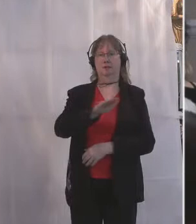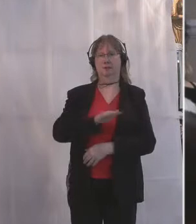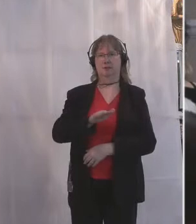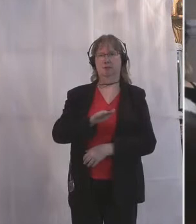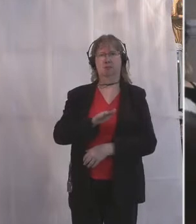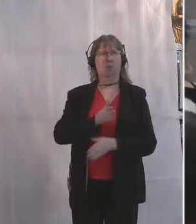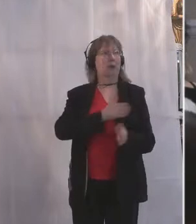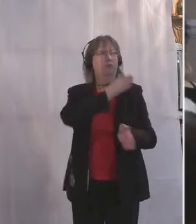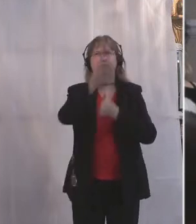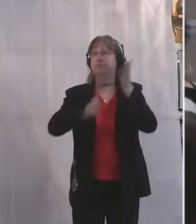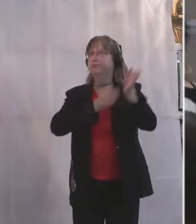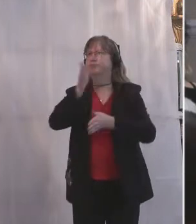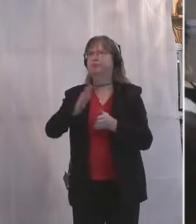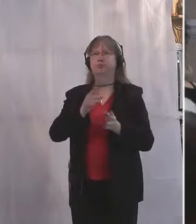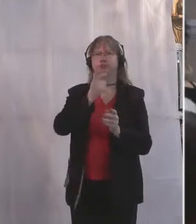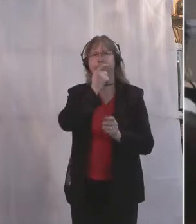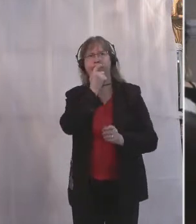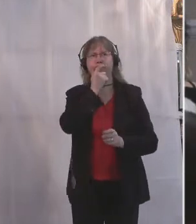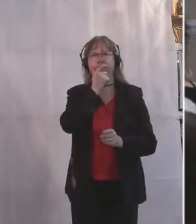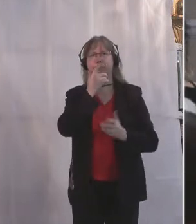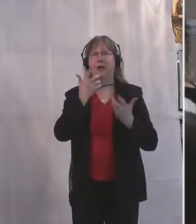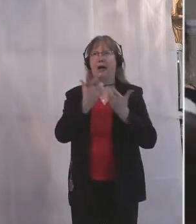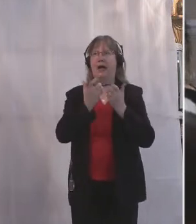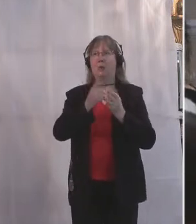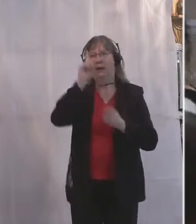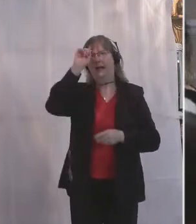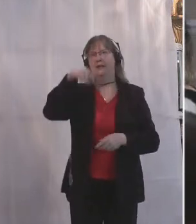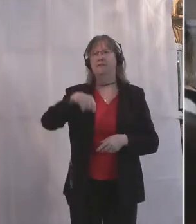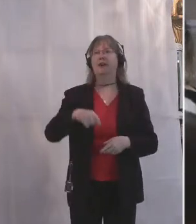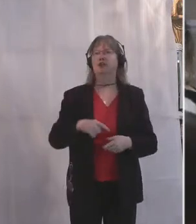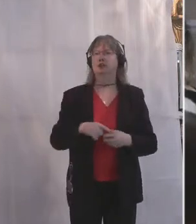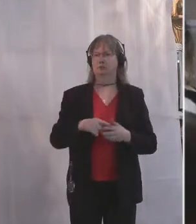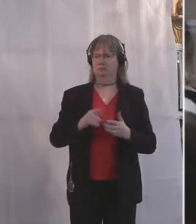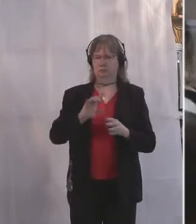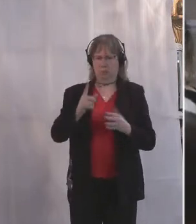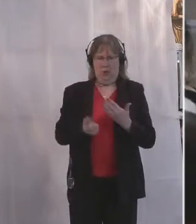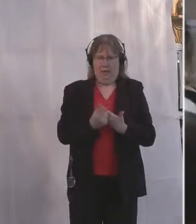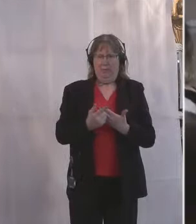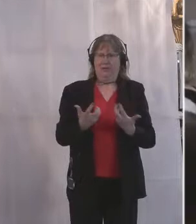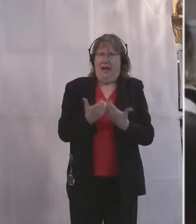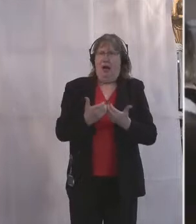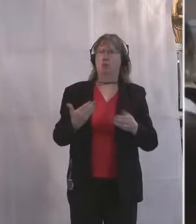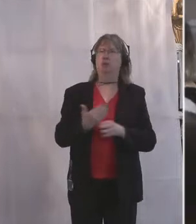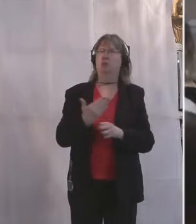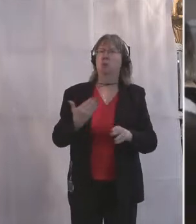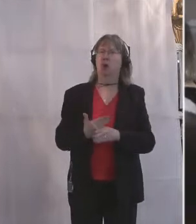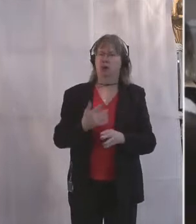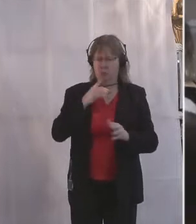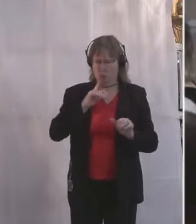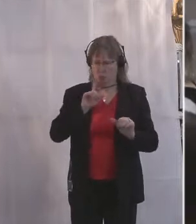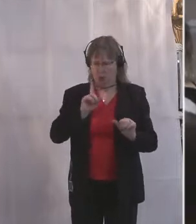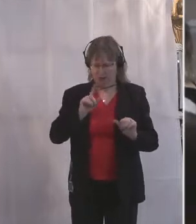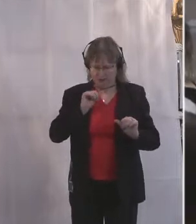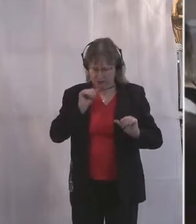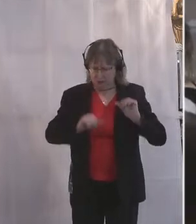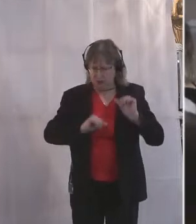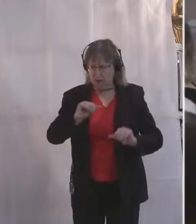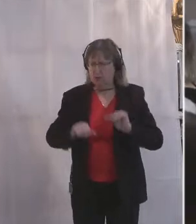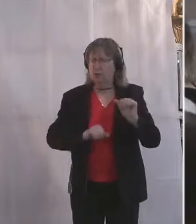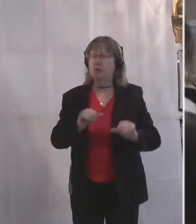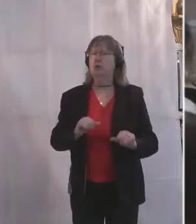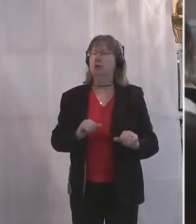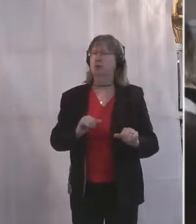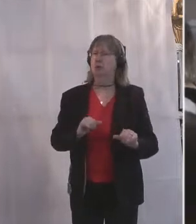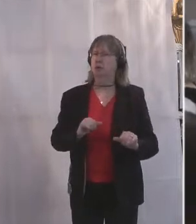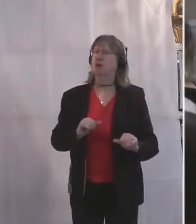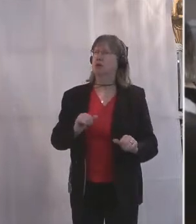to work out how innovation works in place. So we're right in the middle of that process, which is a massive journey for everybody. It's a completely